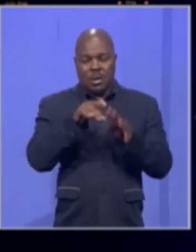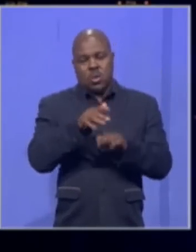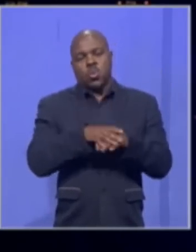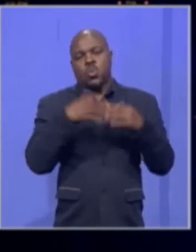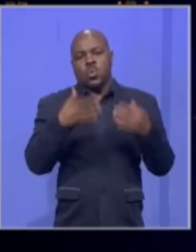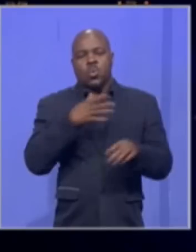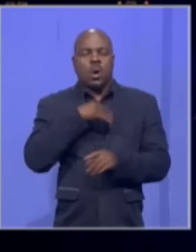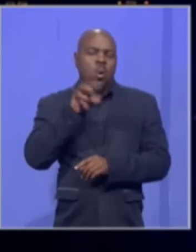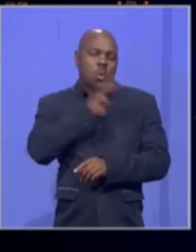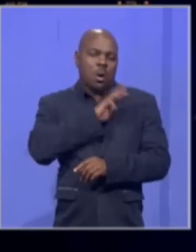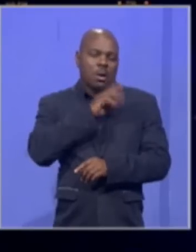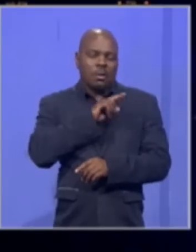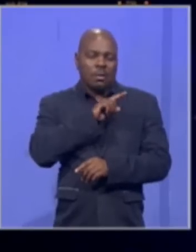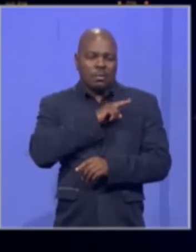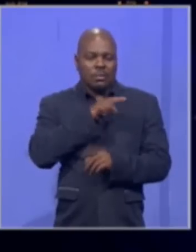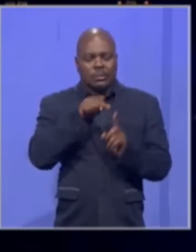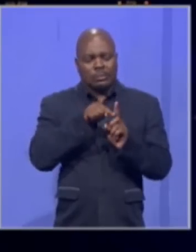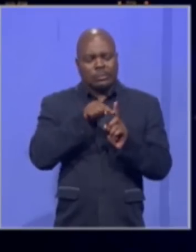di ntse di tswela pele ho phahama bekeng ena.